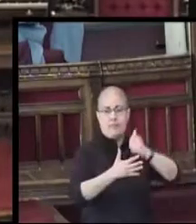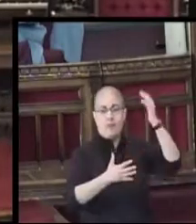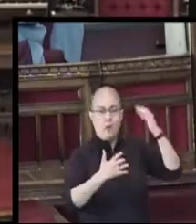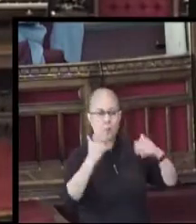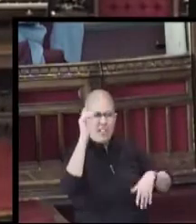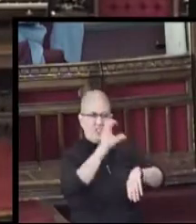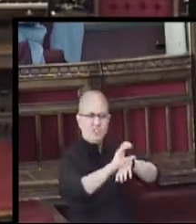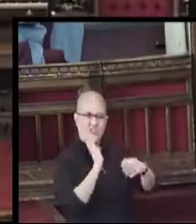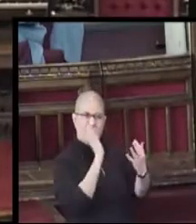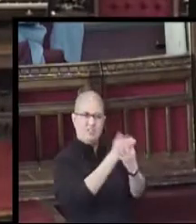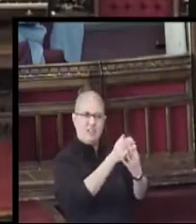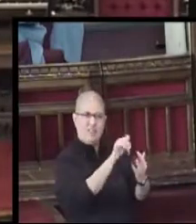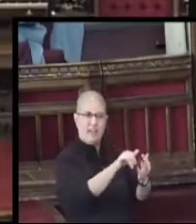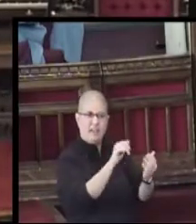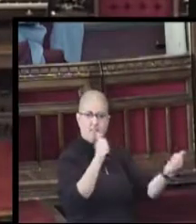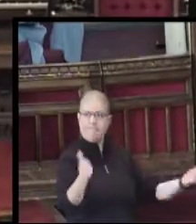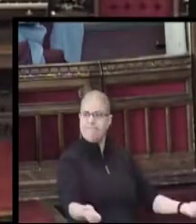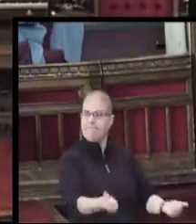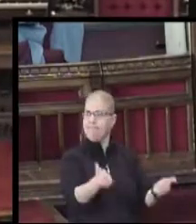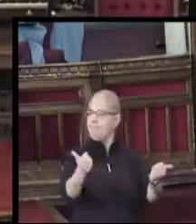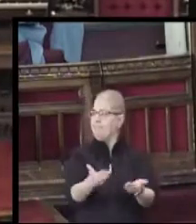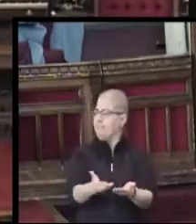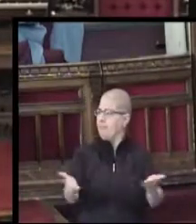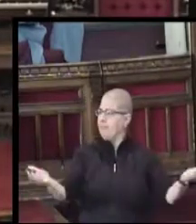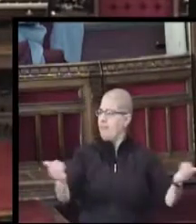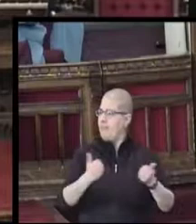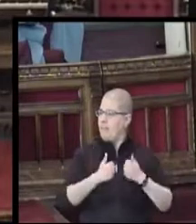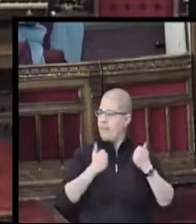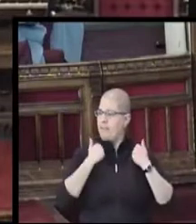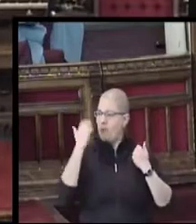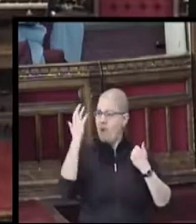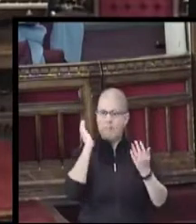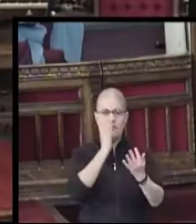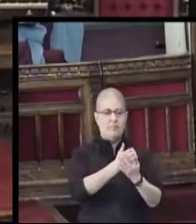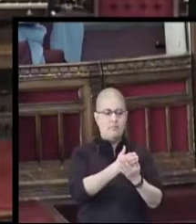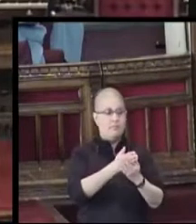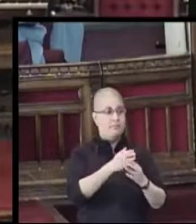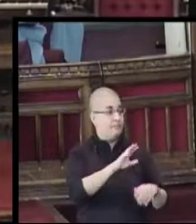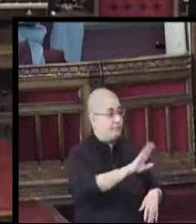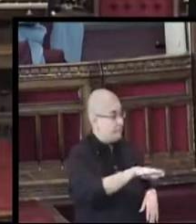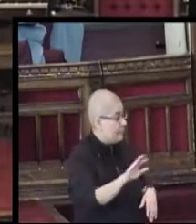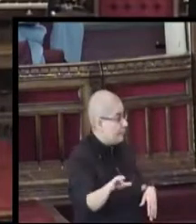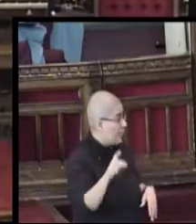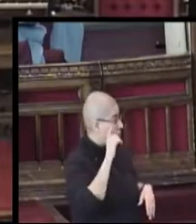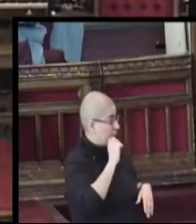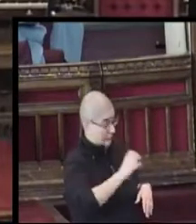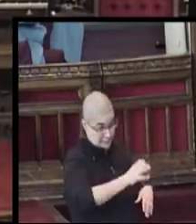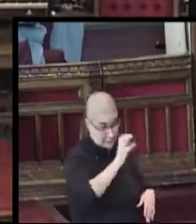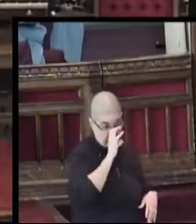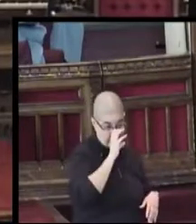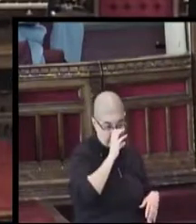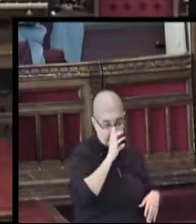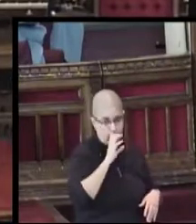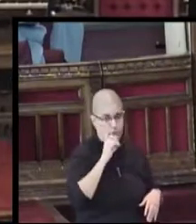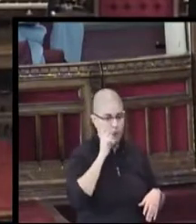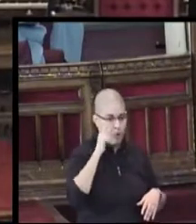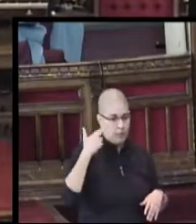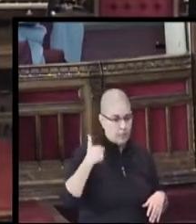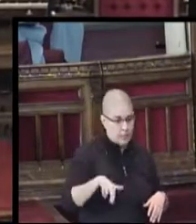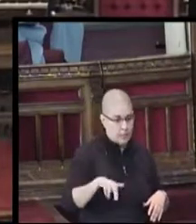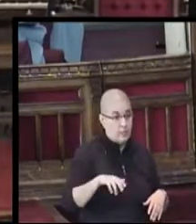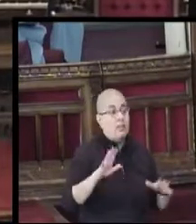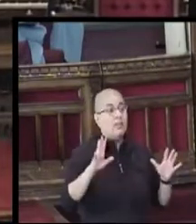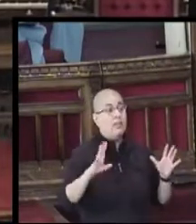in the way of that abundant life? Now, just in case you think I'm being hard on religion,